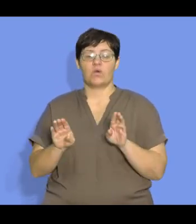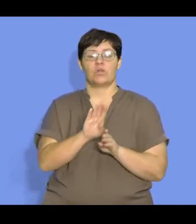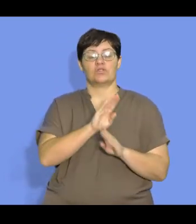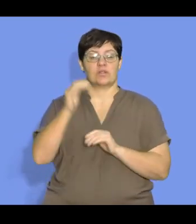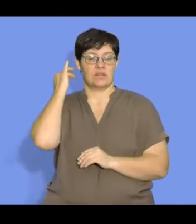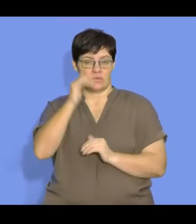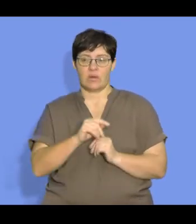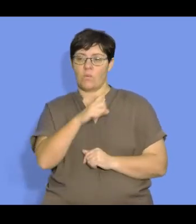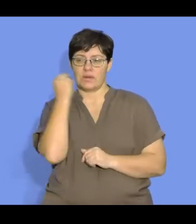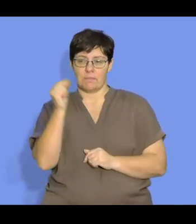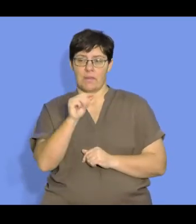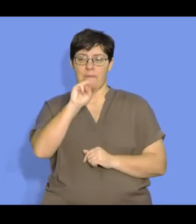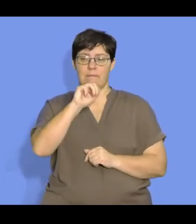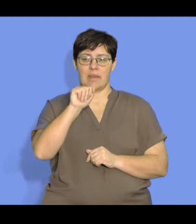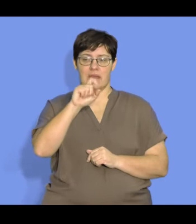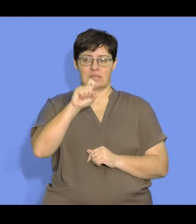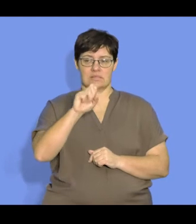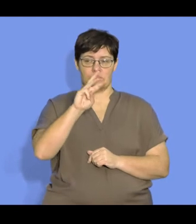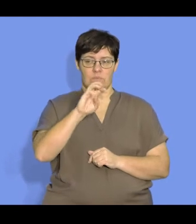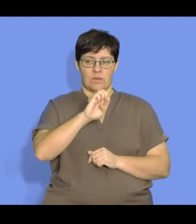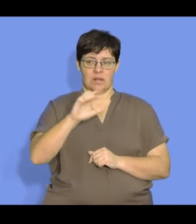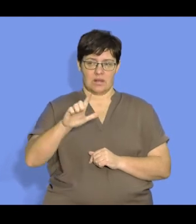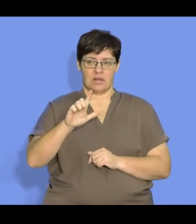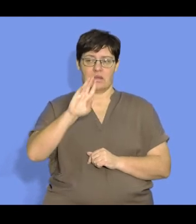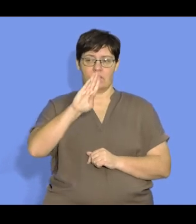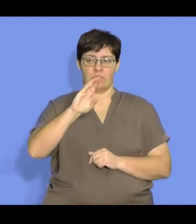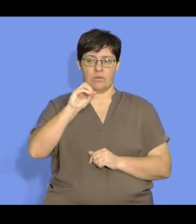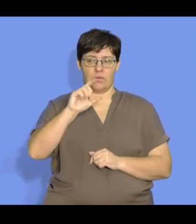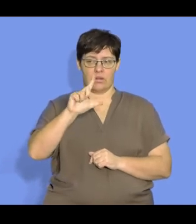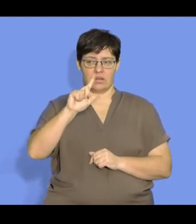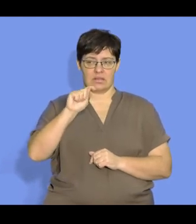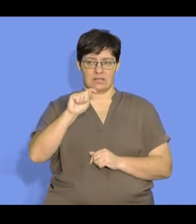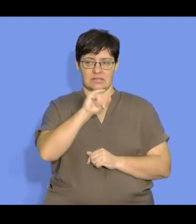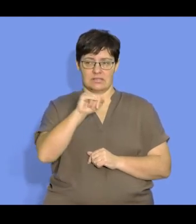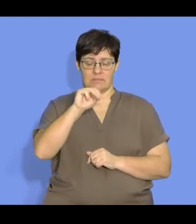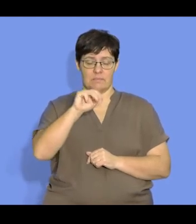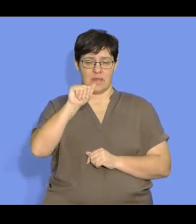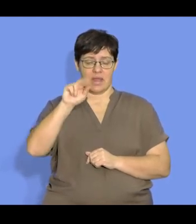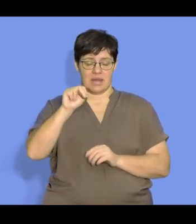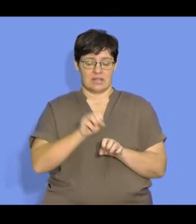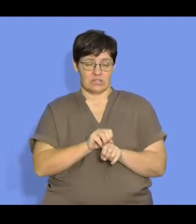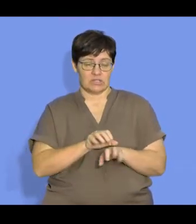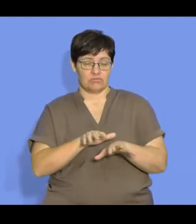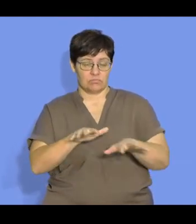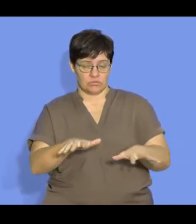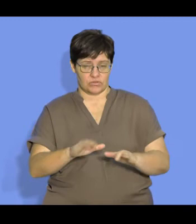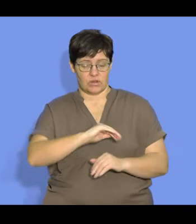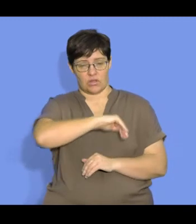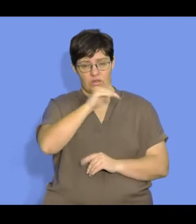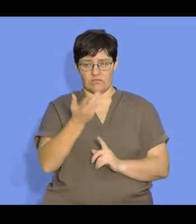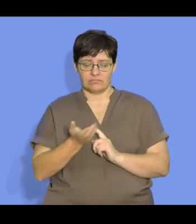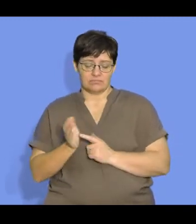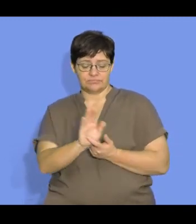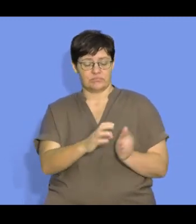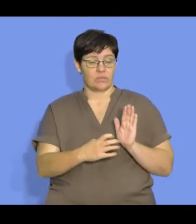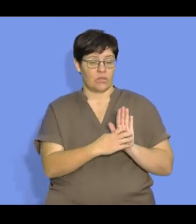the Maxwell-Boltzmann distribution curve. Now the curve looks like this, and as you can see, it shows all